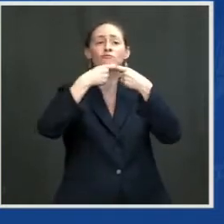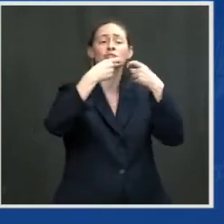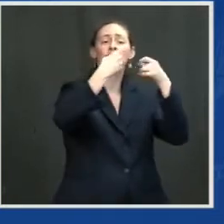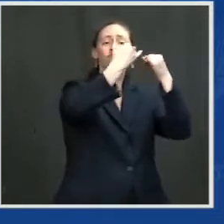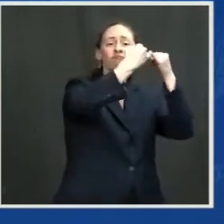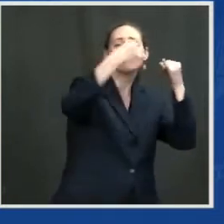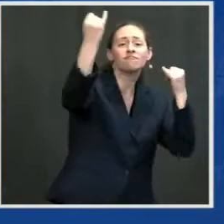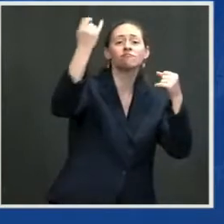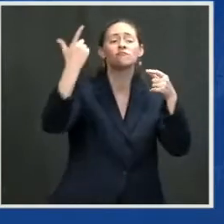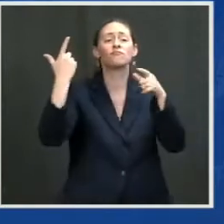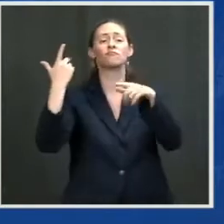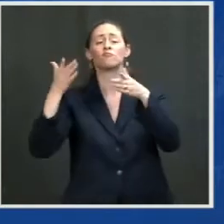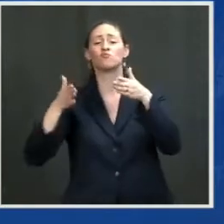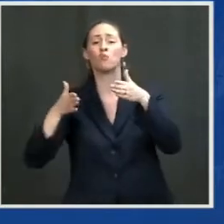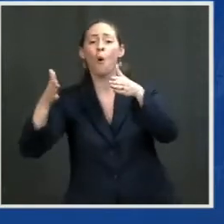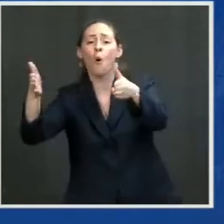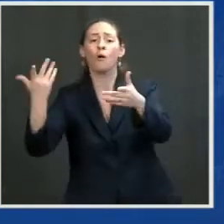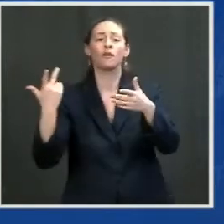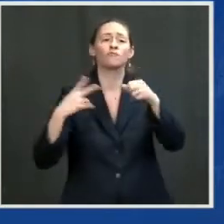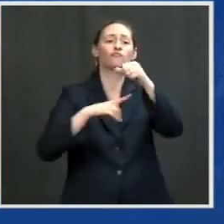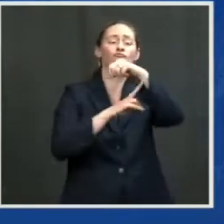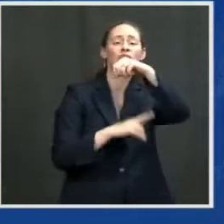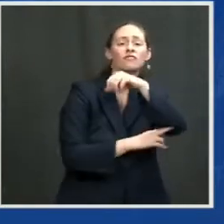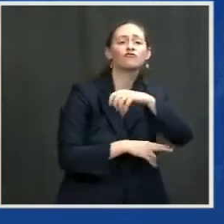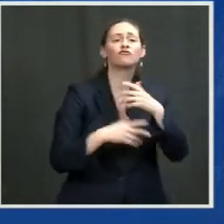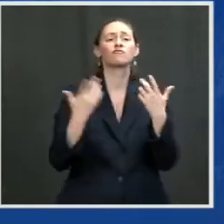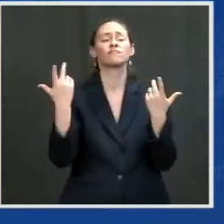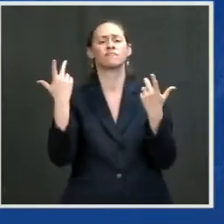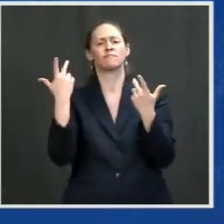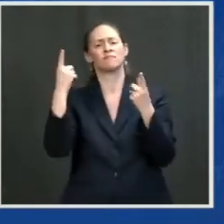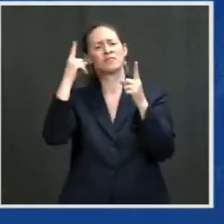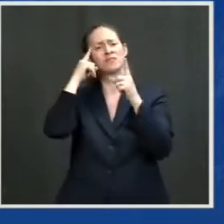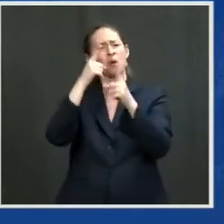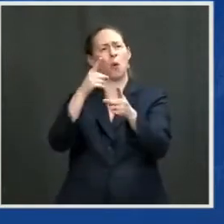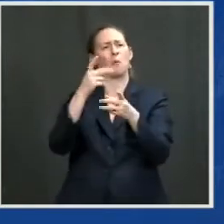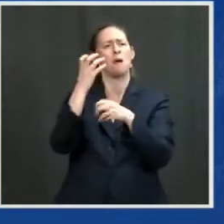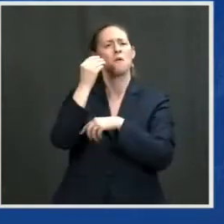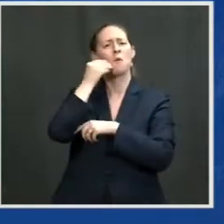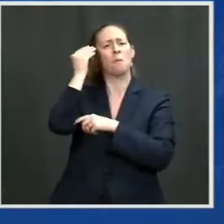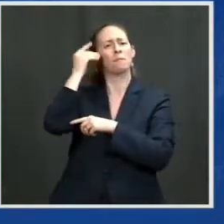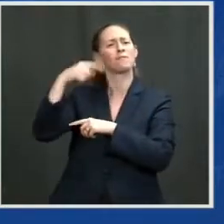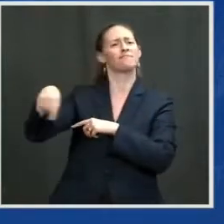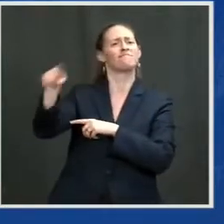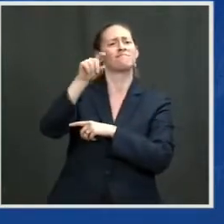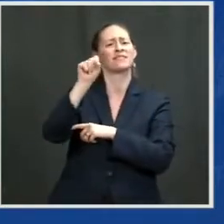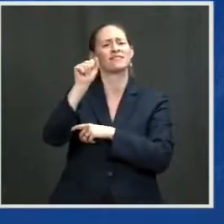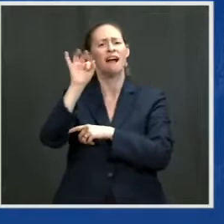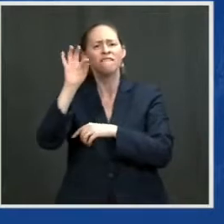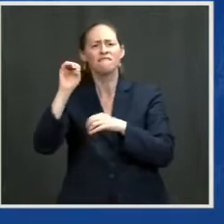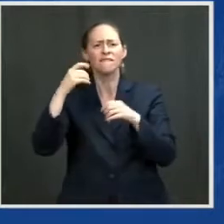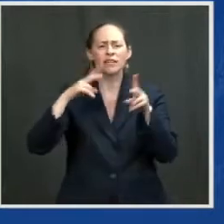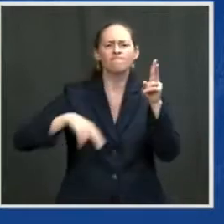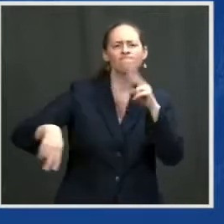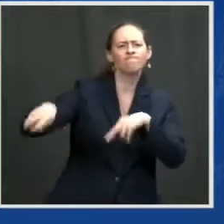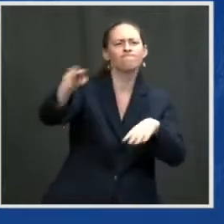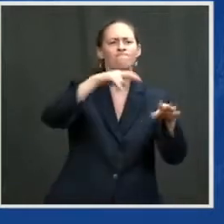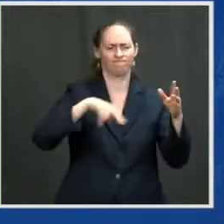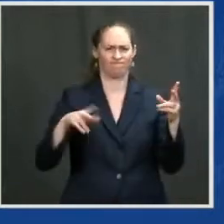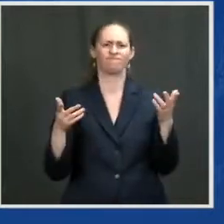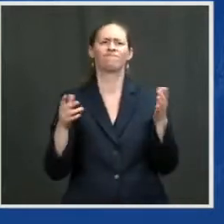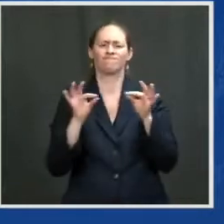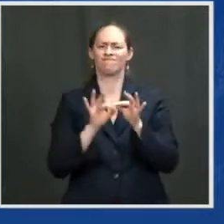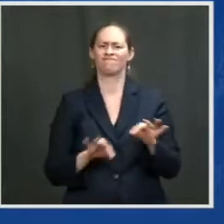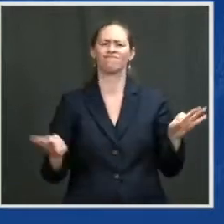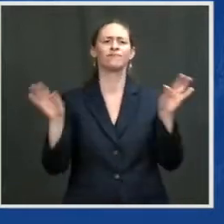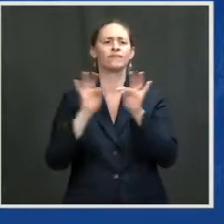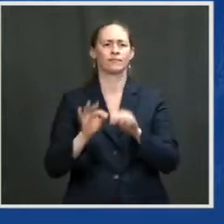homes and buildings, and setting new standards where they have to be built with better material and they have to be built to withstand heavy winds and